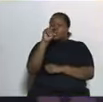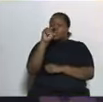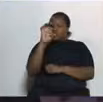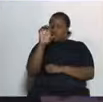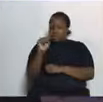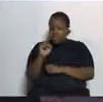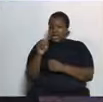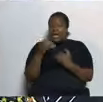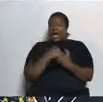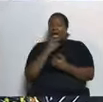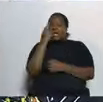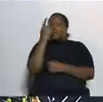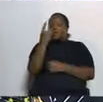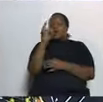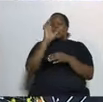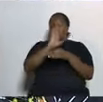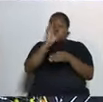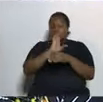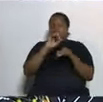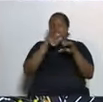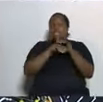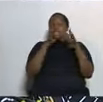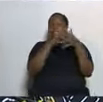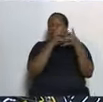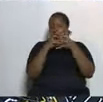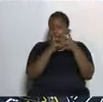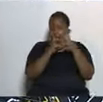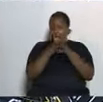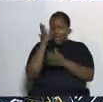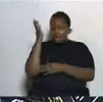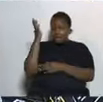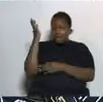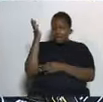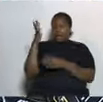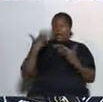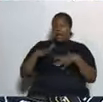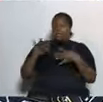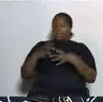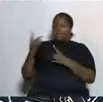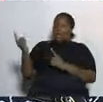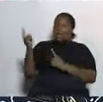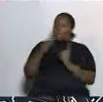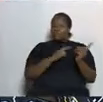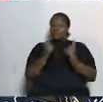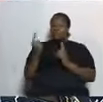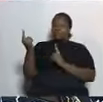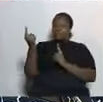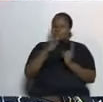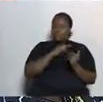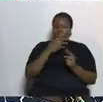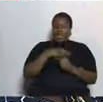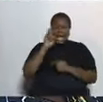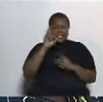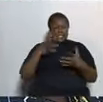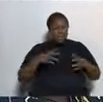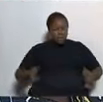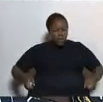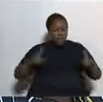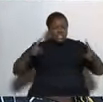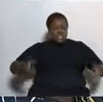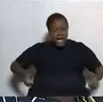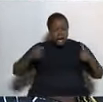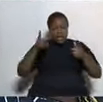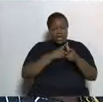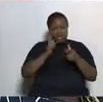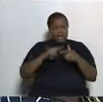San Francisco called the People's Temple, people would come there, and he would look at people in wheelchairs and say, you're healed, and they'd jump